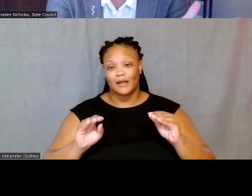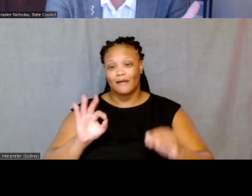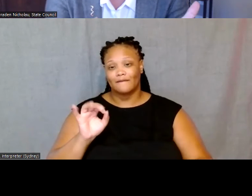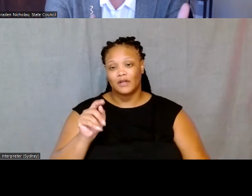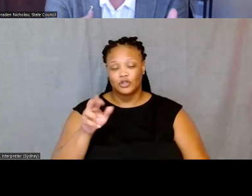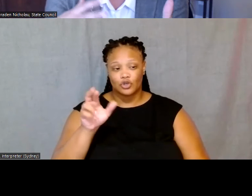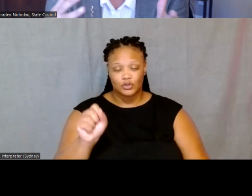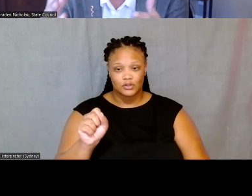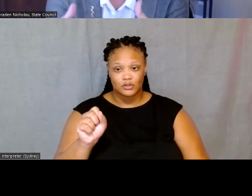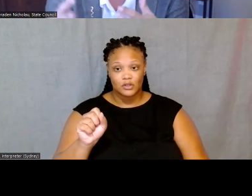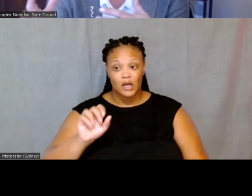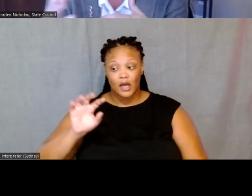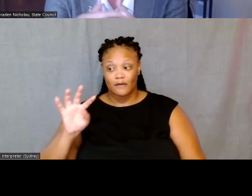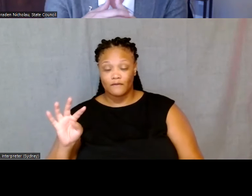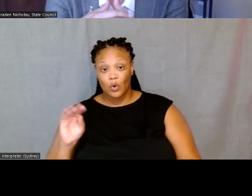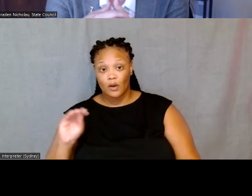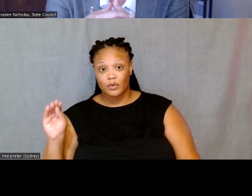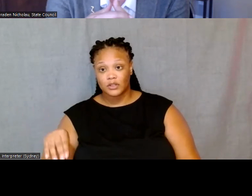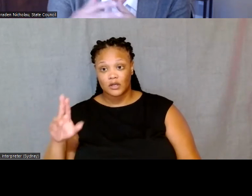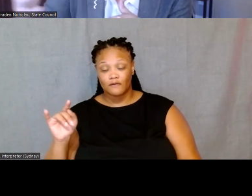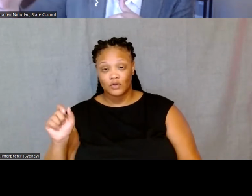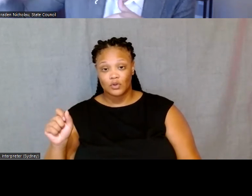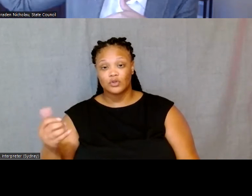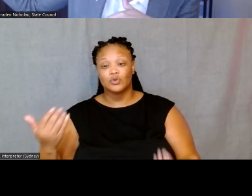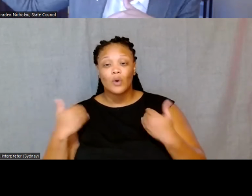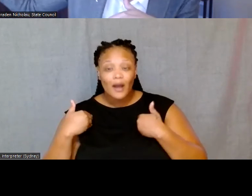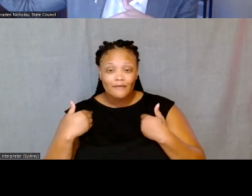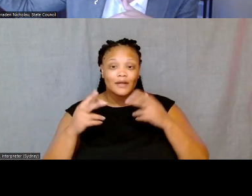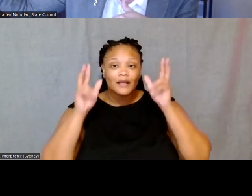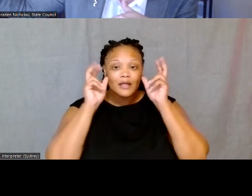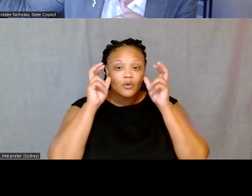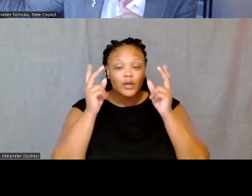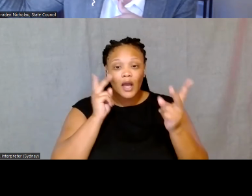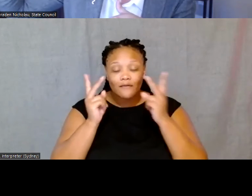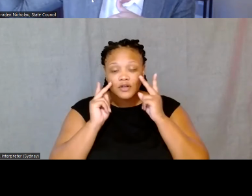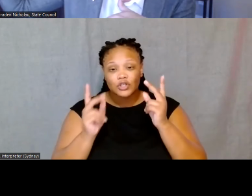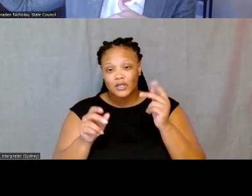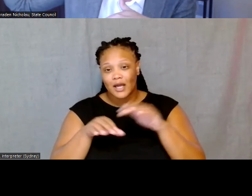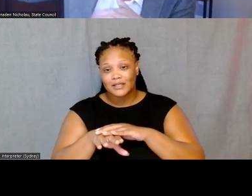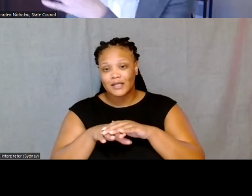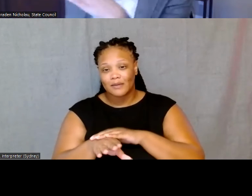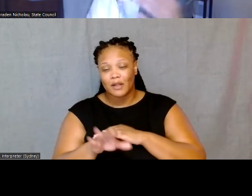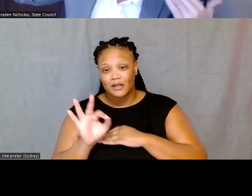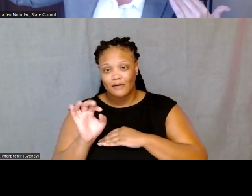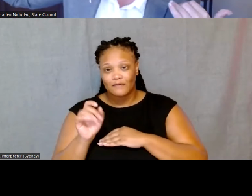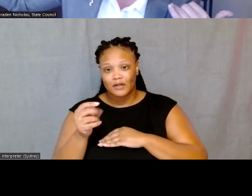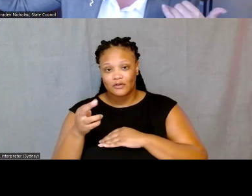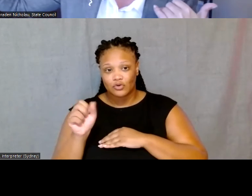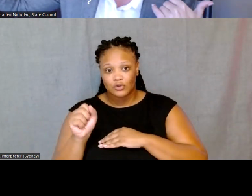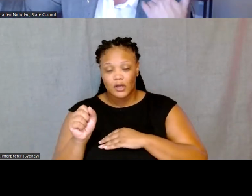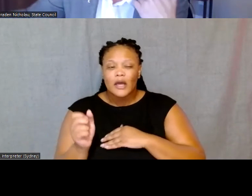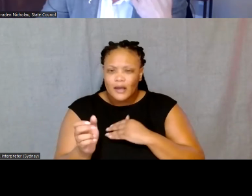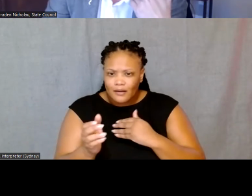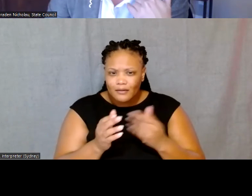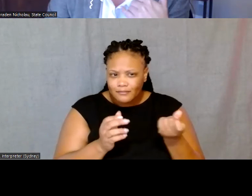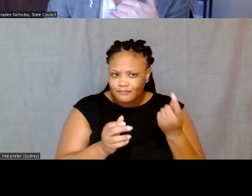include hearing and vision accessible features, even though the percentage of people that needed those features was much, much larger than that